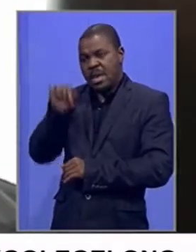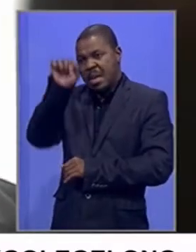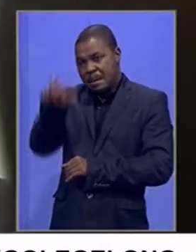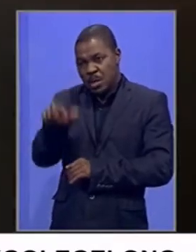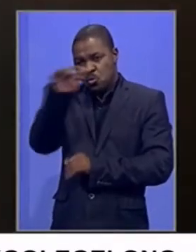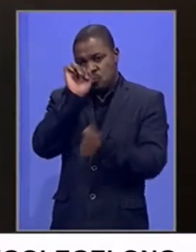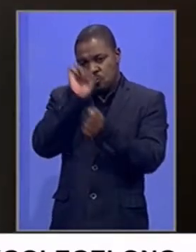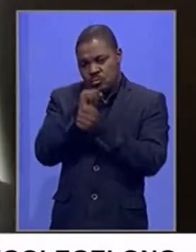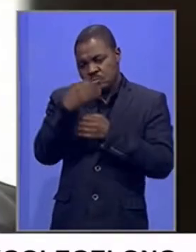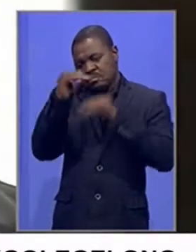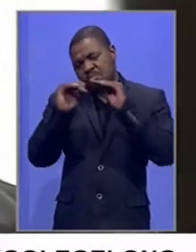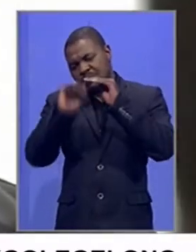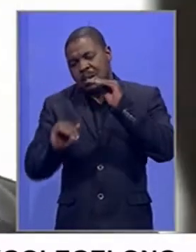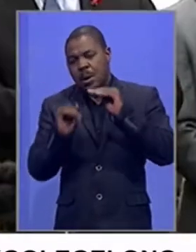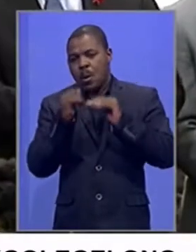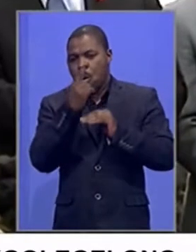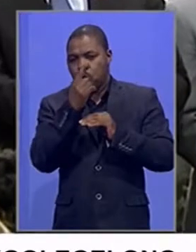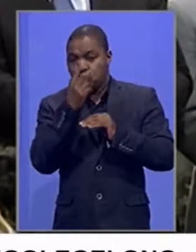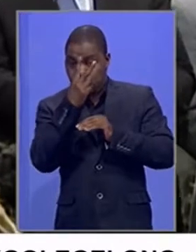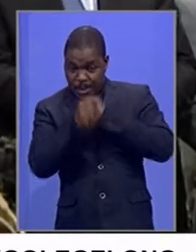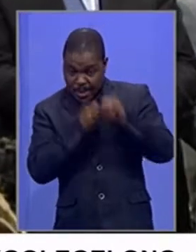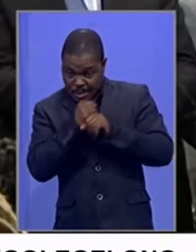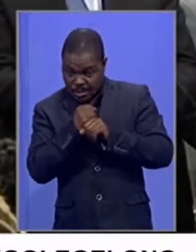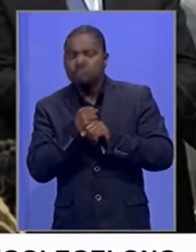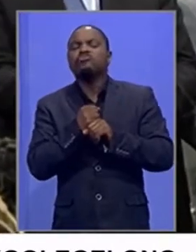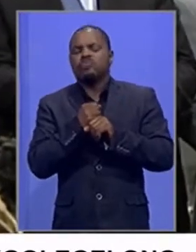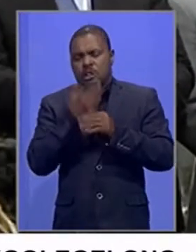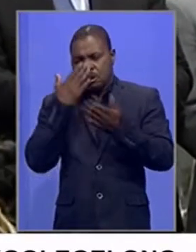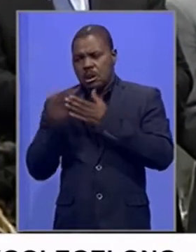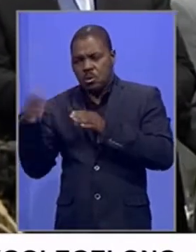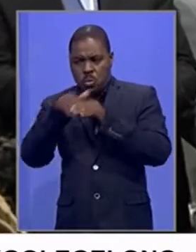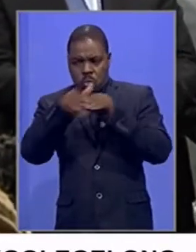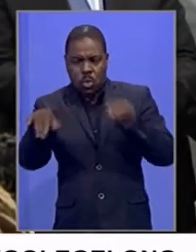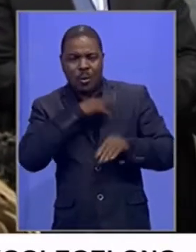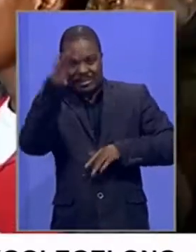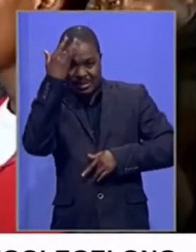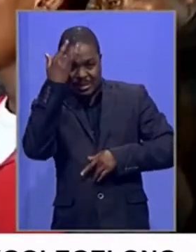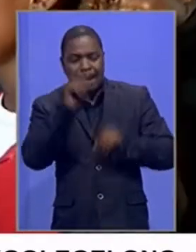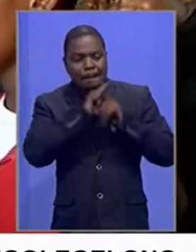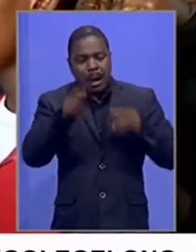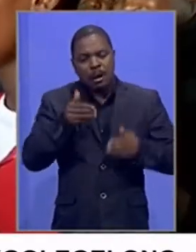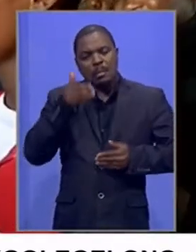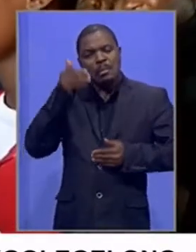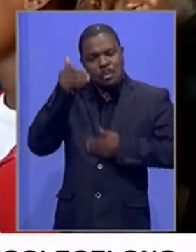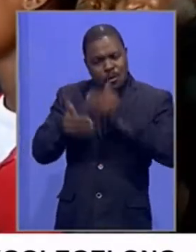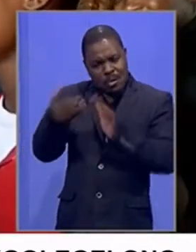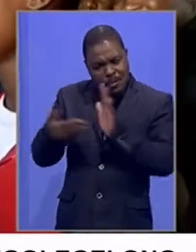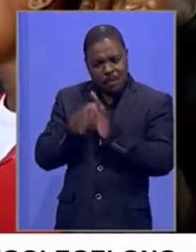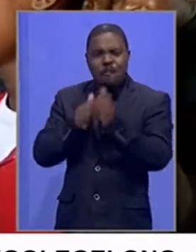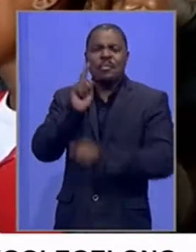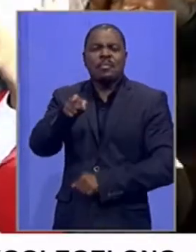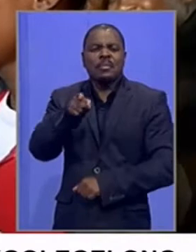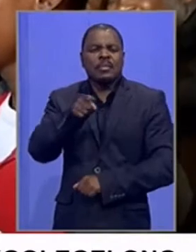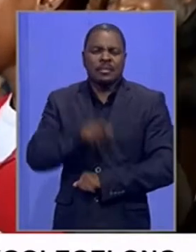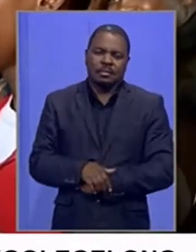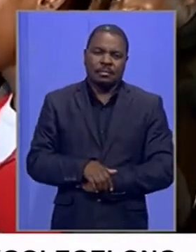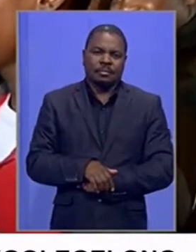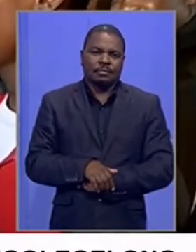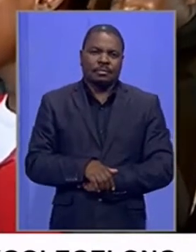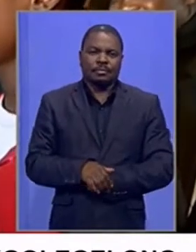mo sekwebong se se ka fa tlase ga dingwaga di le 2 ka parole ya bolwetse go na le tsamaiso e maleba e tshwanetseng go